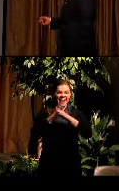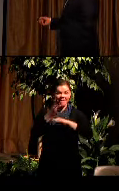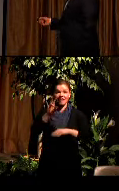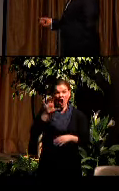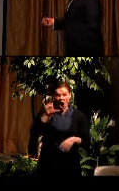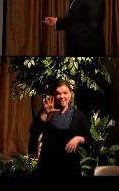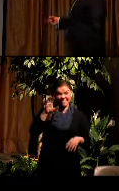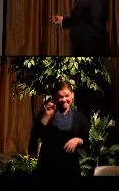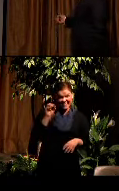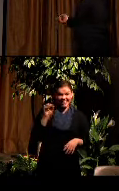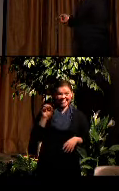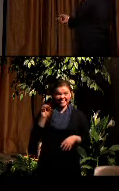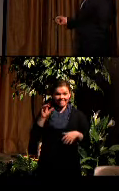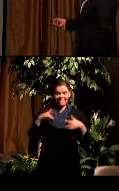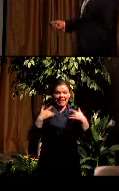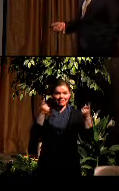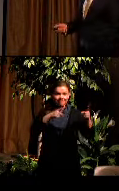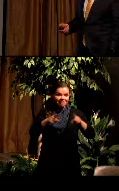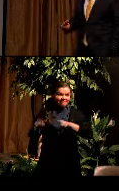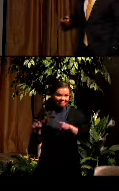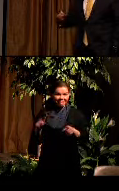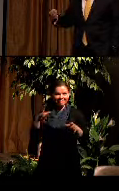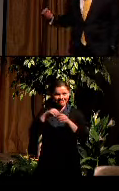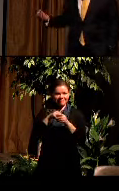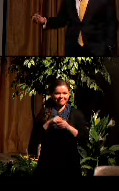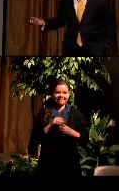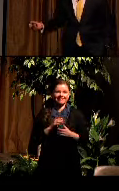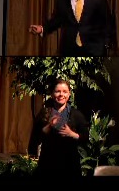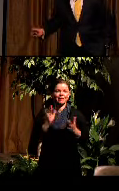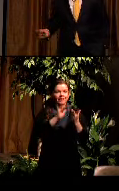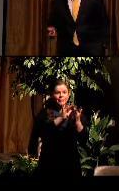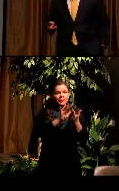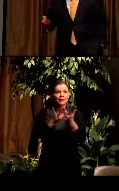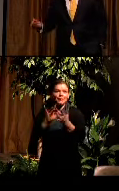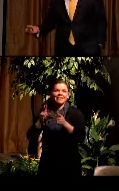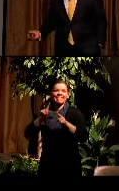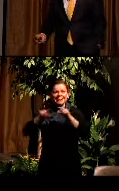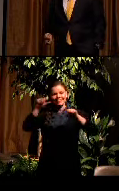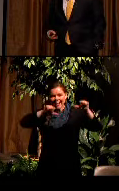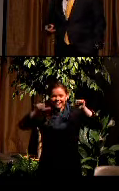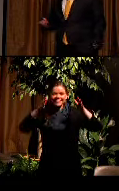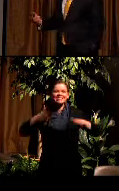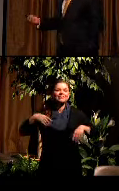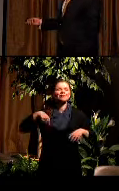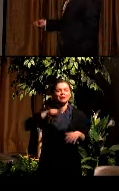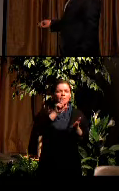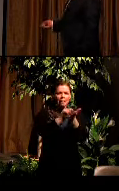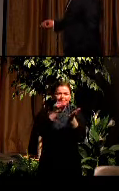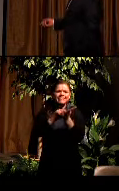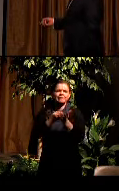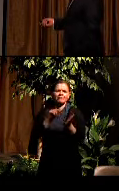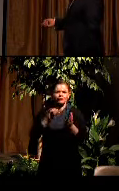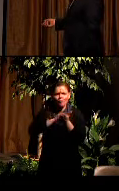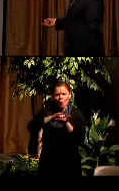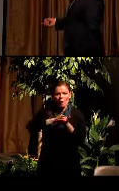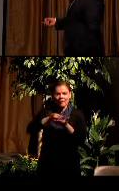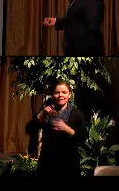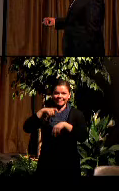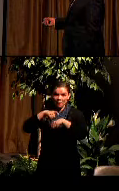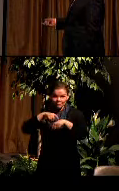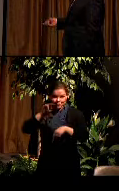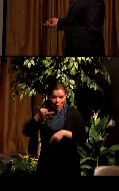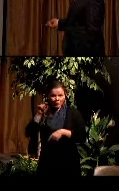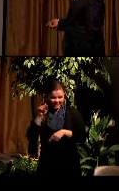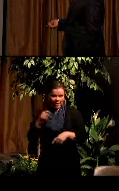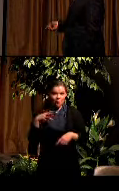We do all sorts of compelling communications and outreach. Our science is published in places like the New York Times, the Washington Post, and we have all sorts